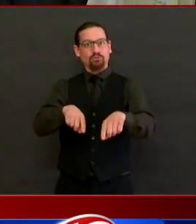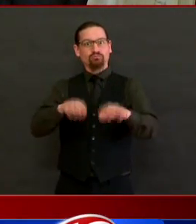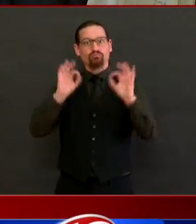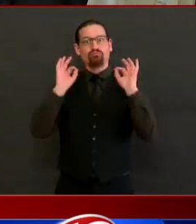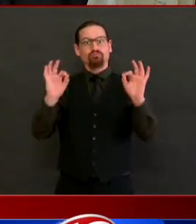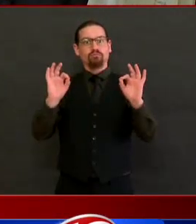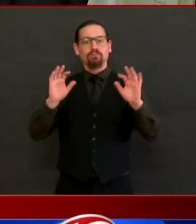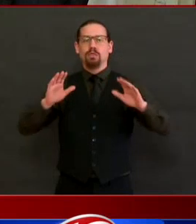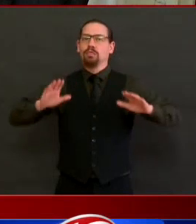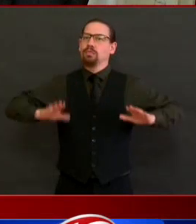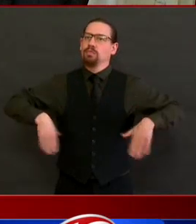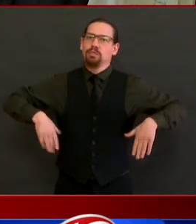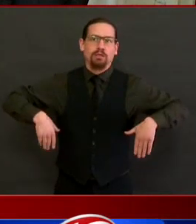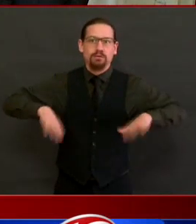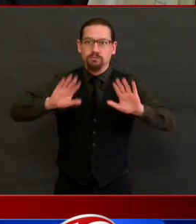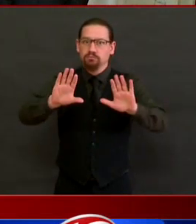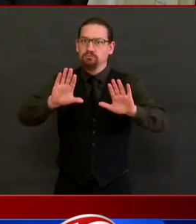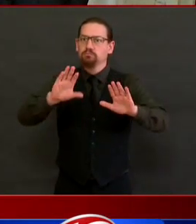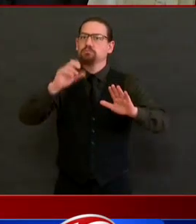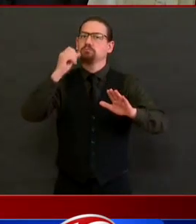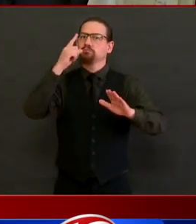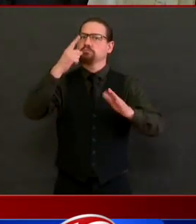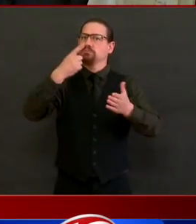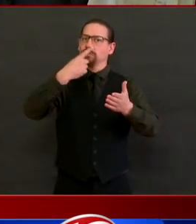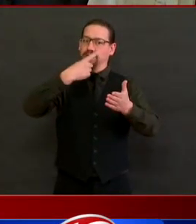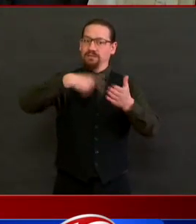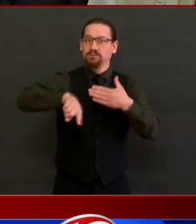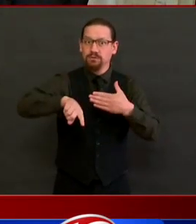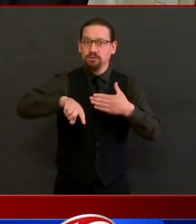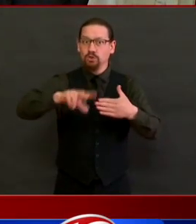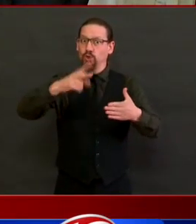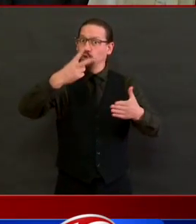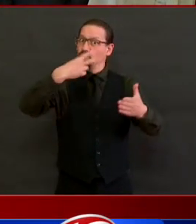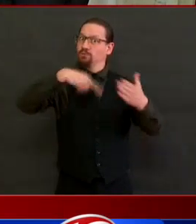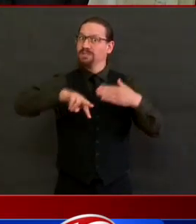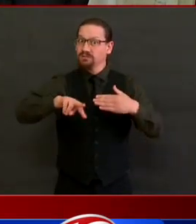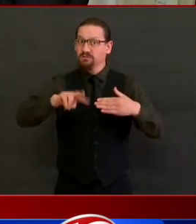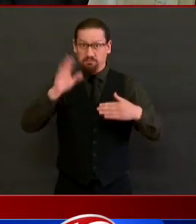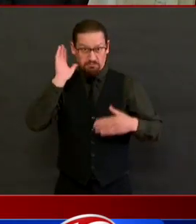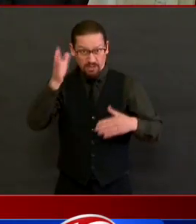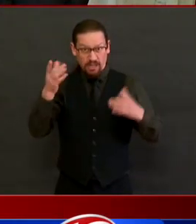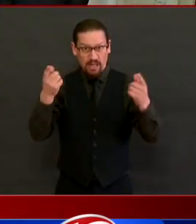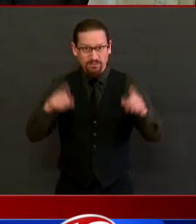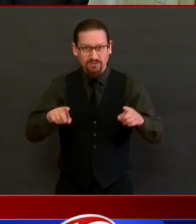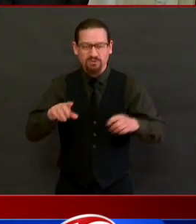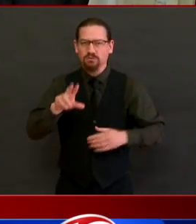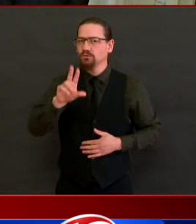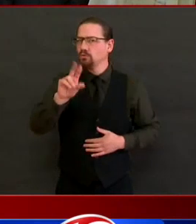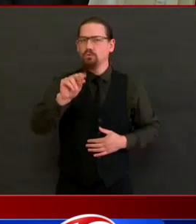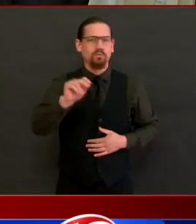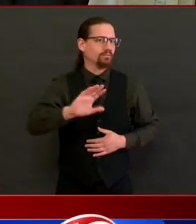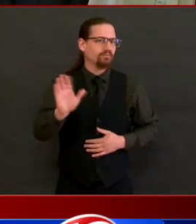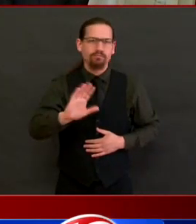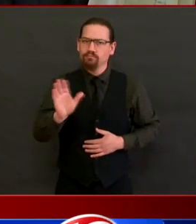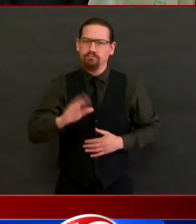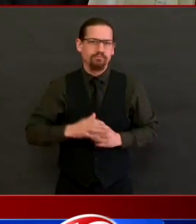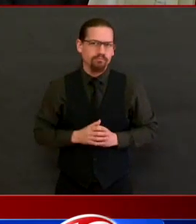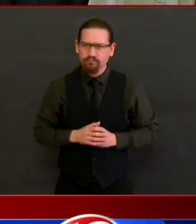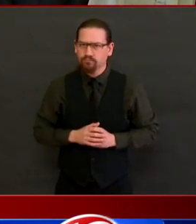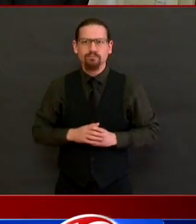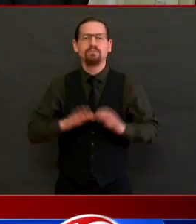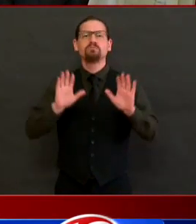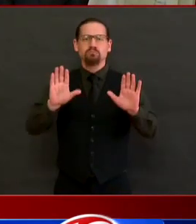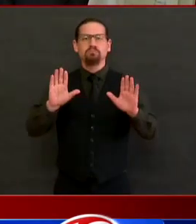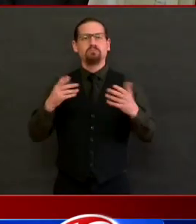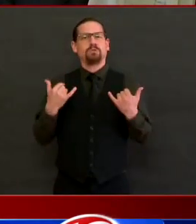I have my eye on that prize and making sure we can do it safely. And in the meantime, hang in there a little bit longer, but